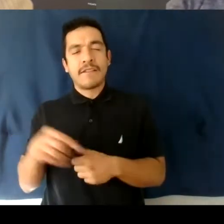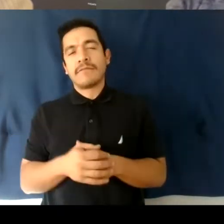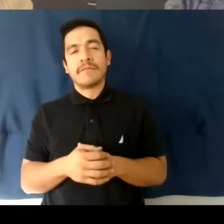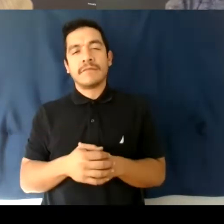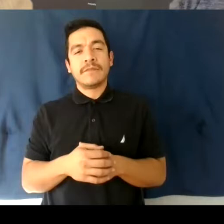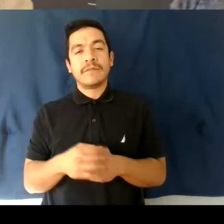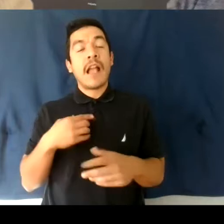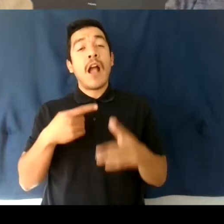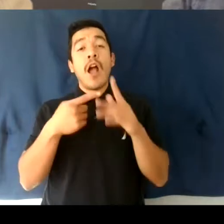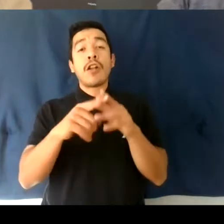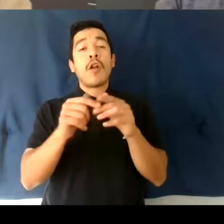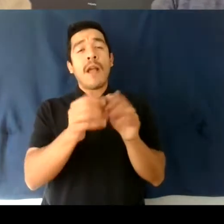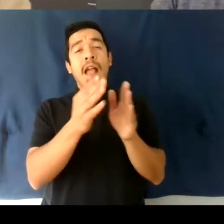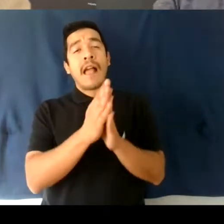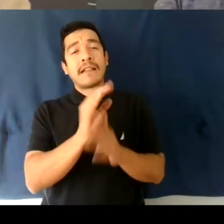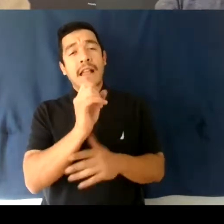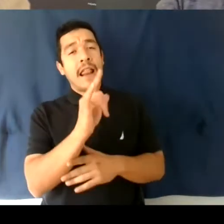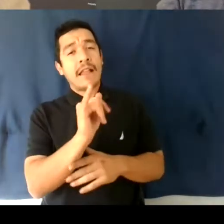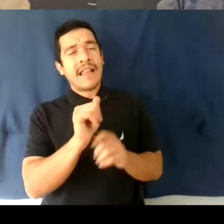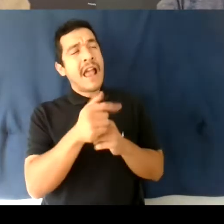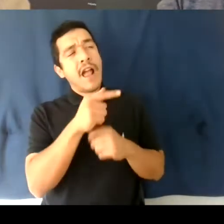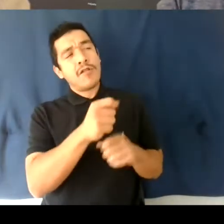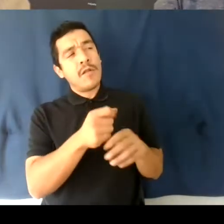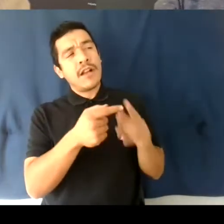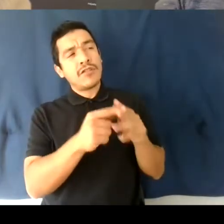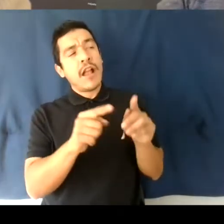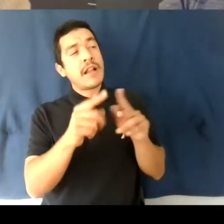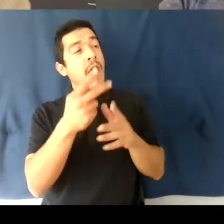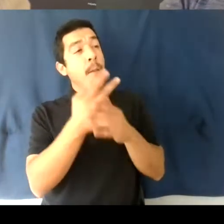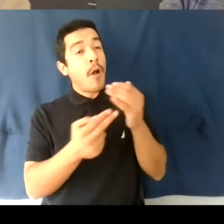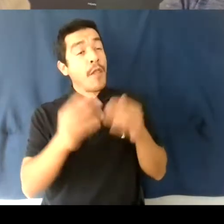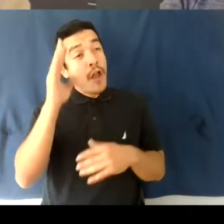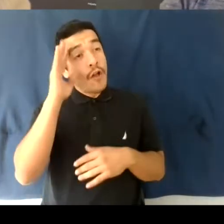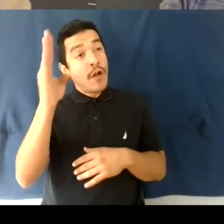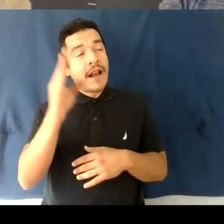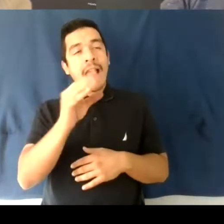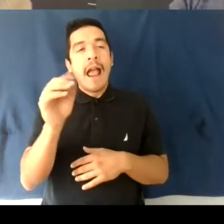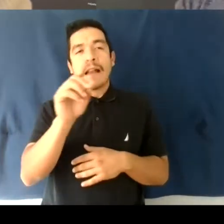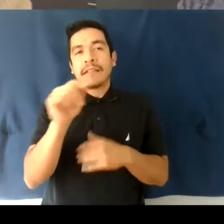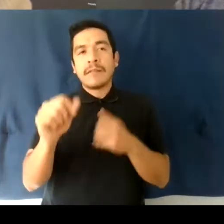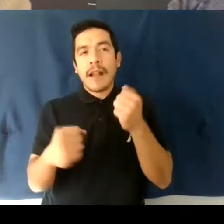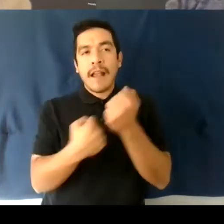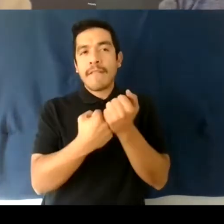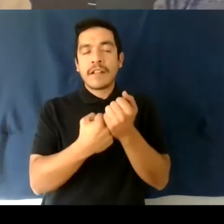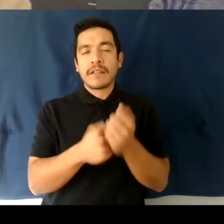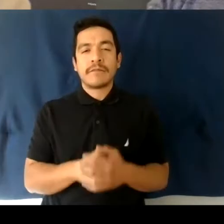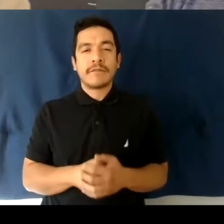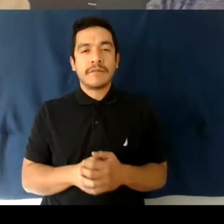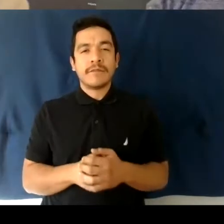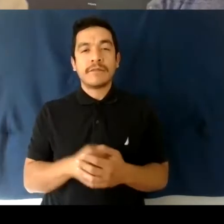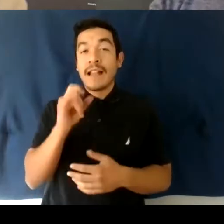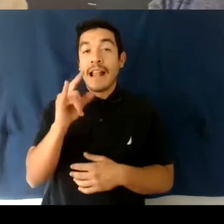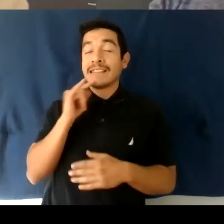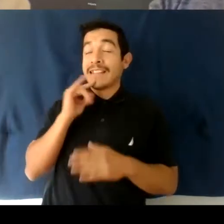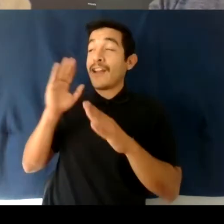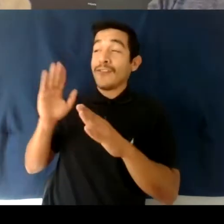with asking Leslie, how did you get started as both a creative and a disability advocate? Ooh, great question.